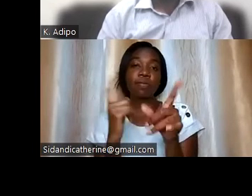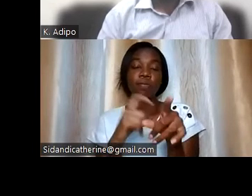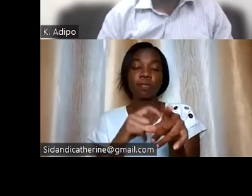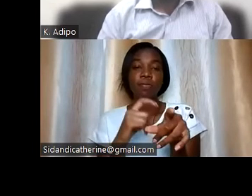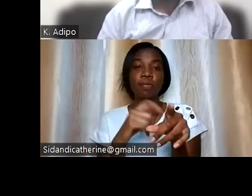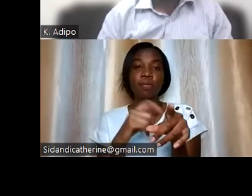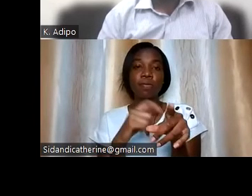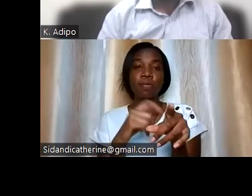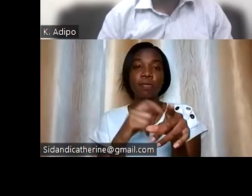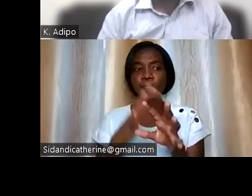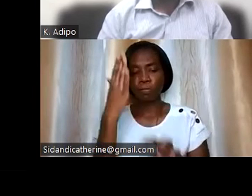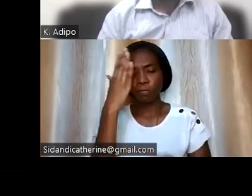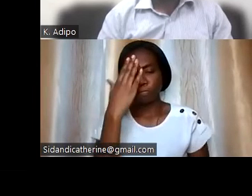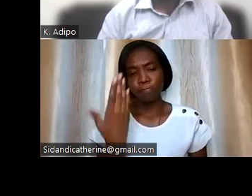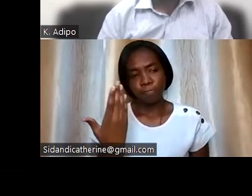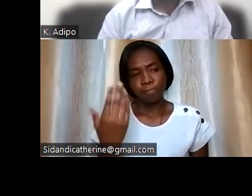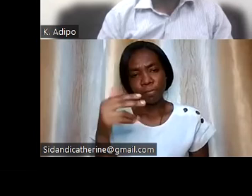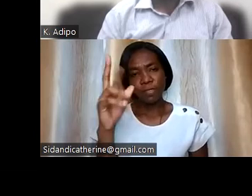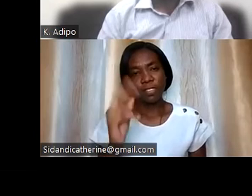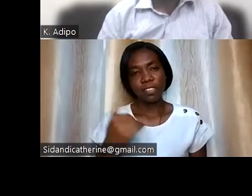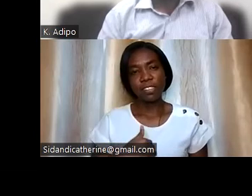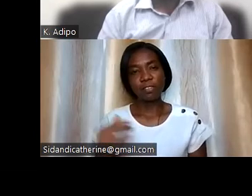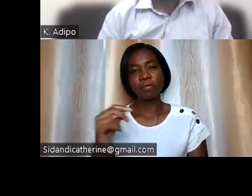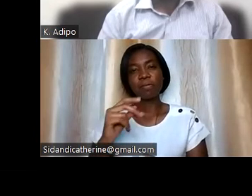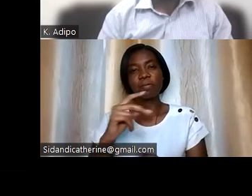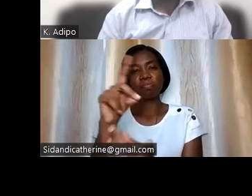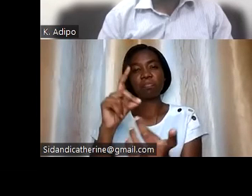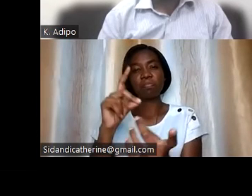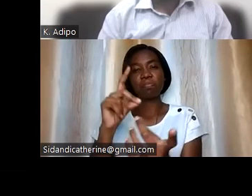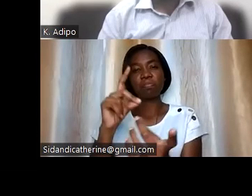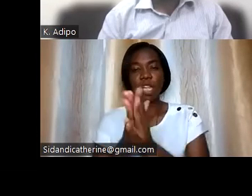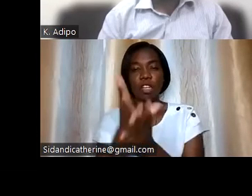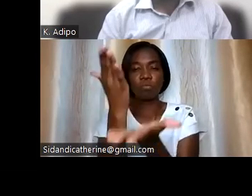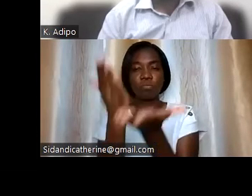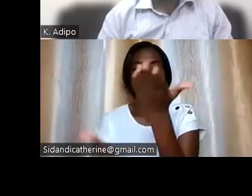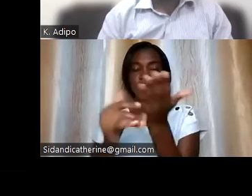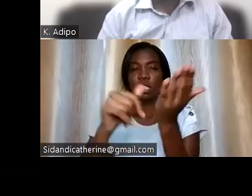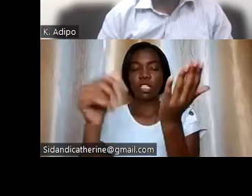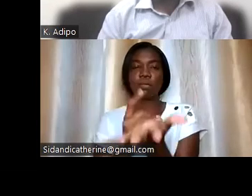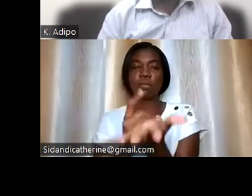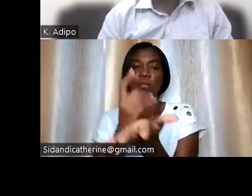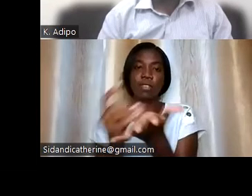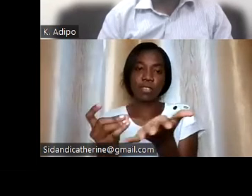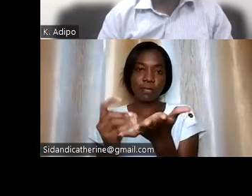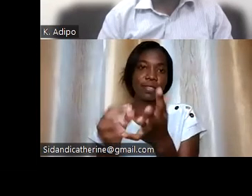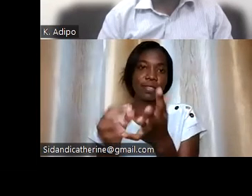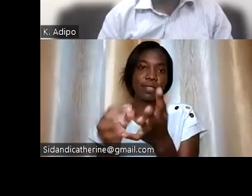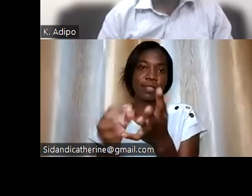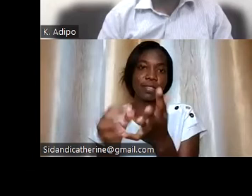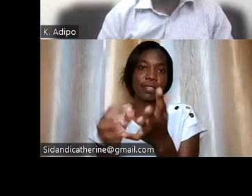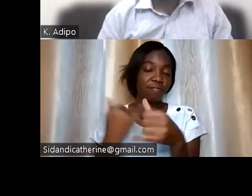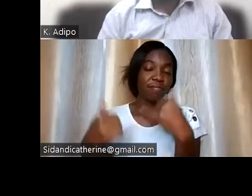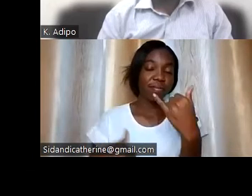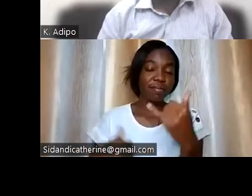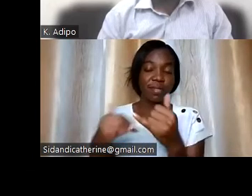HR work is never prioritized compared to other departments. If you're in the NGO sector, the